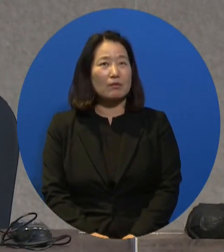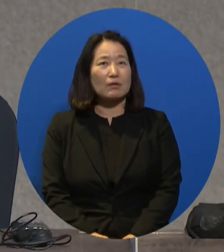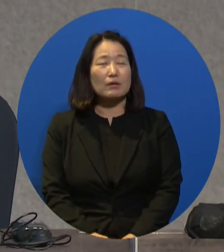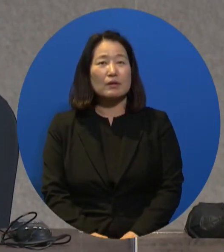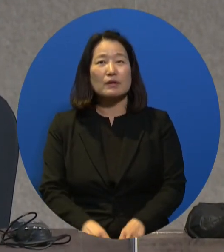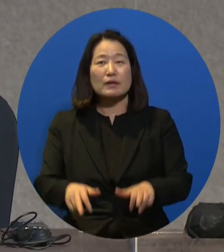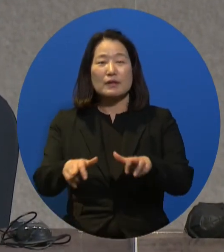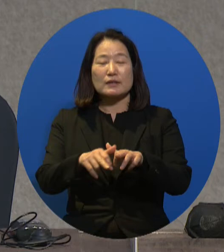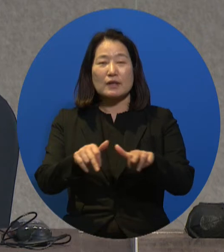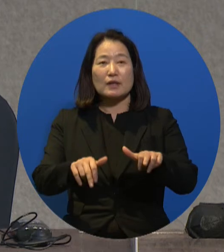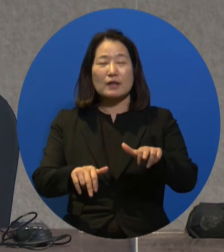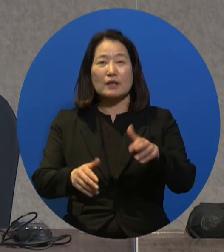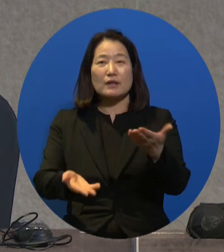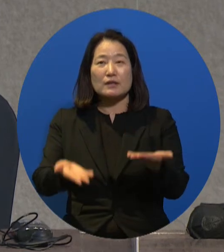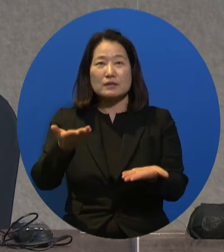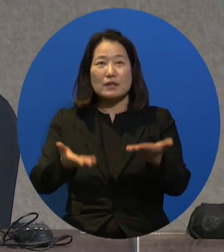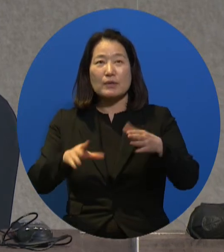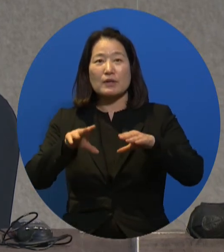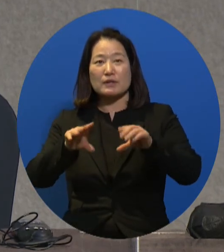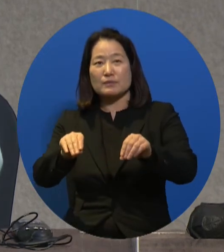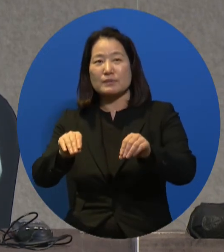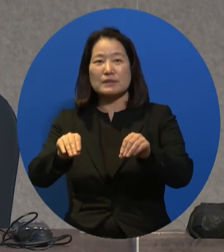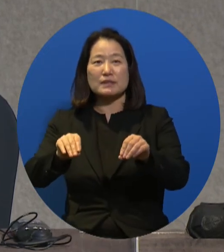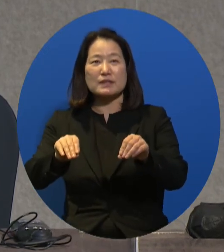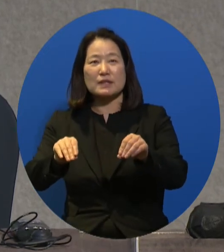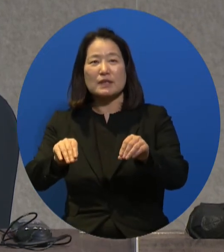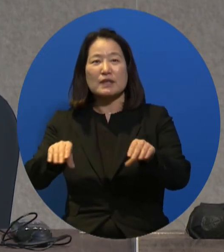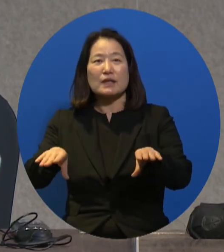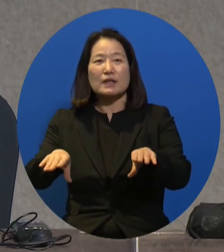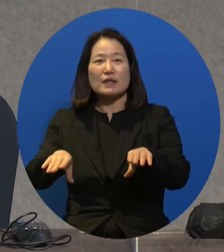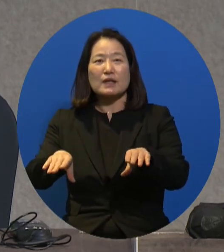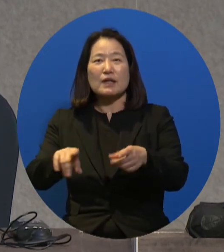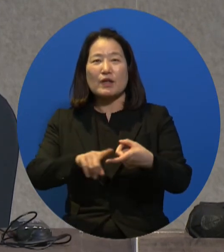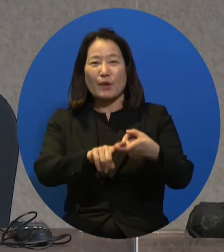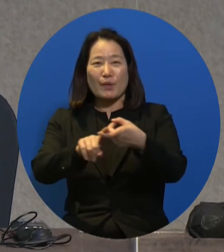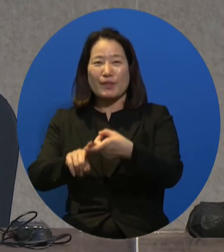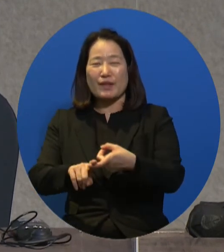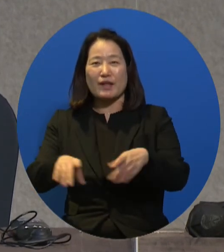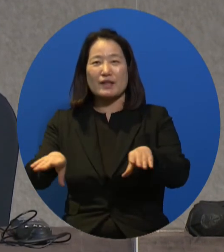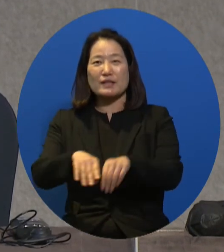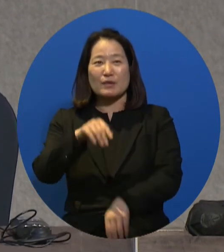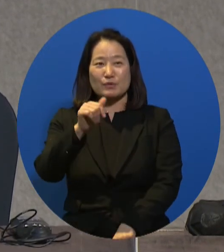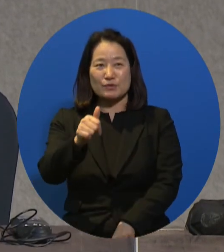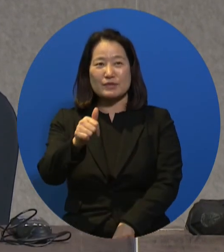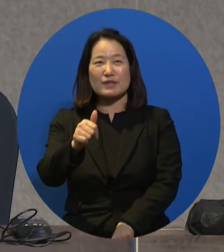Hello, ladies and gentlemen. My name is Kim Sang-yeon. I'm a director of DDASK.